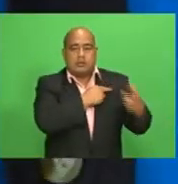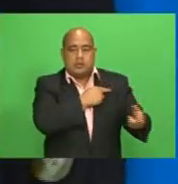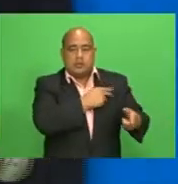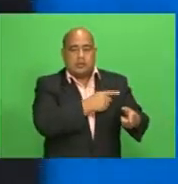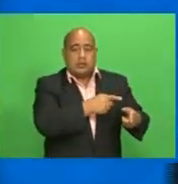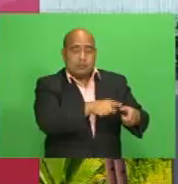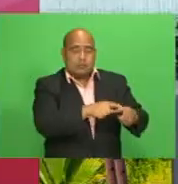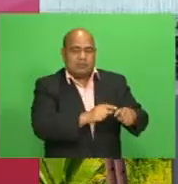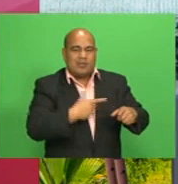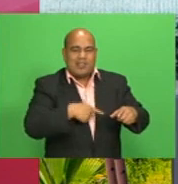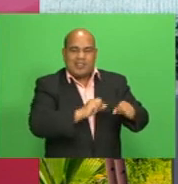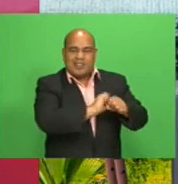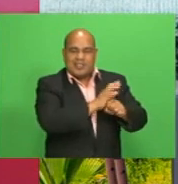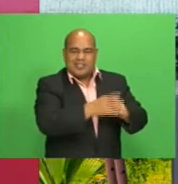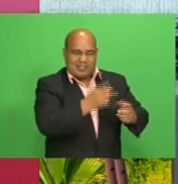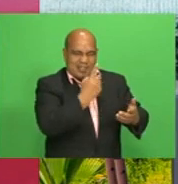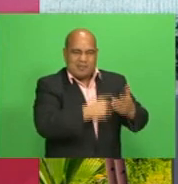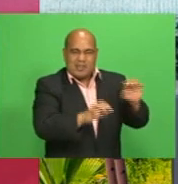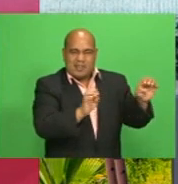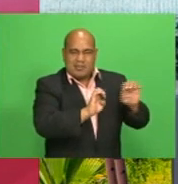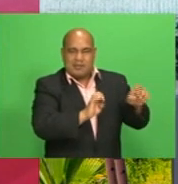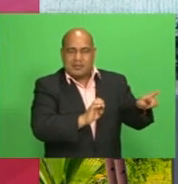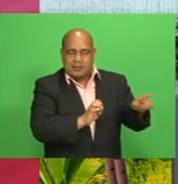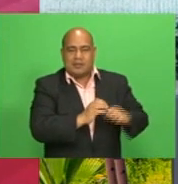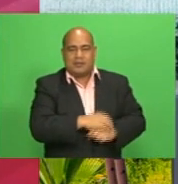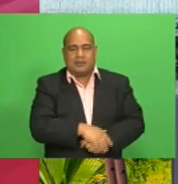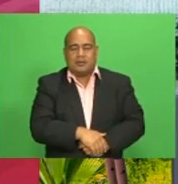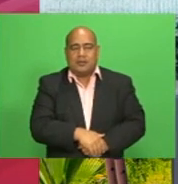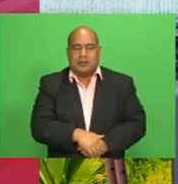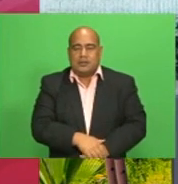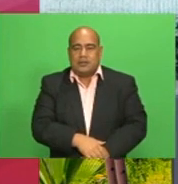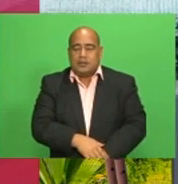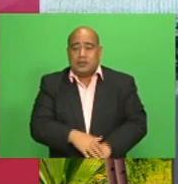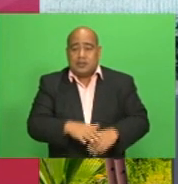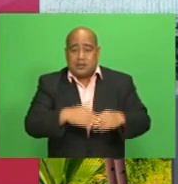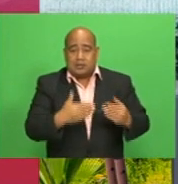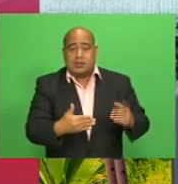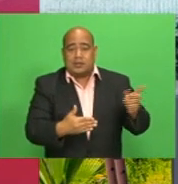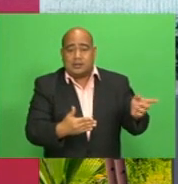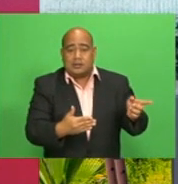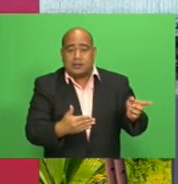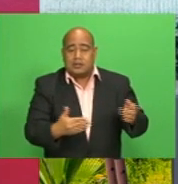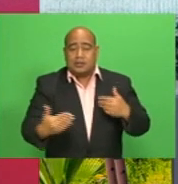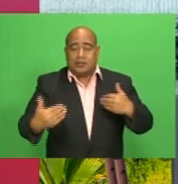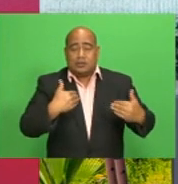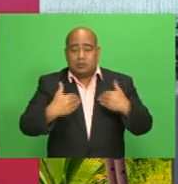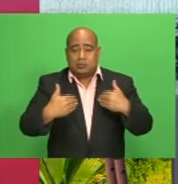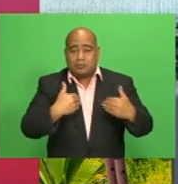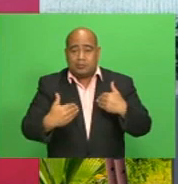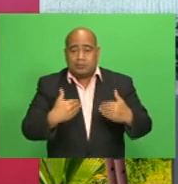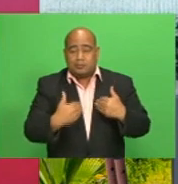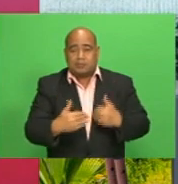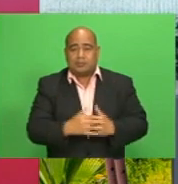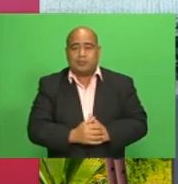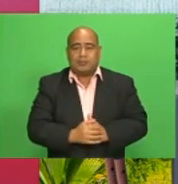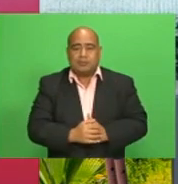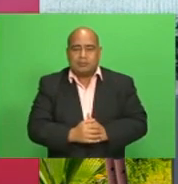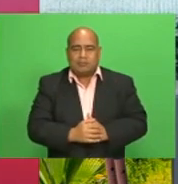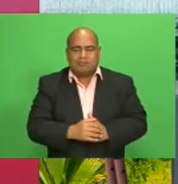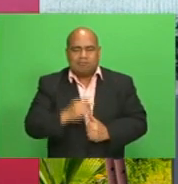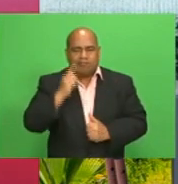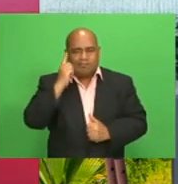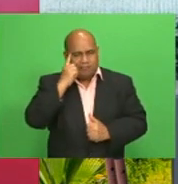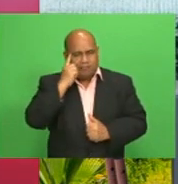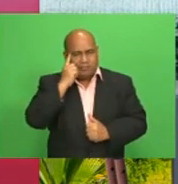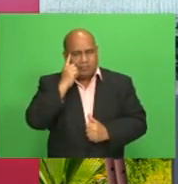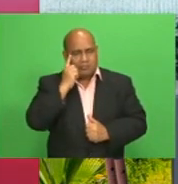COVID-19 emergency. The latest developments at the university, I find it's quite appalling.